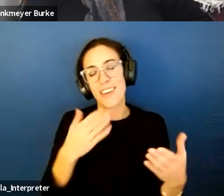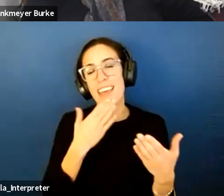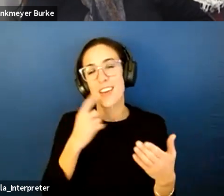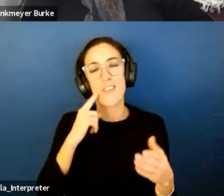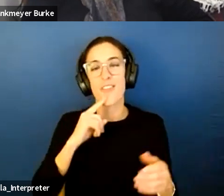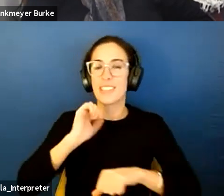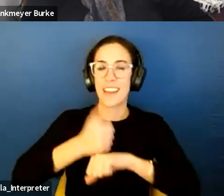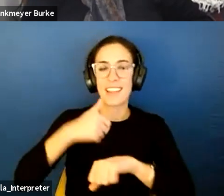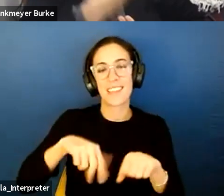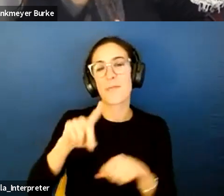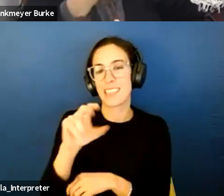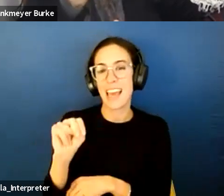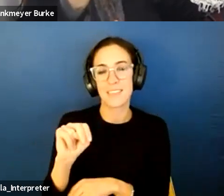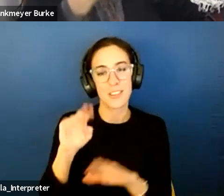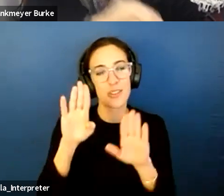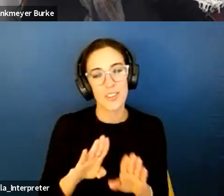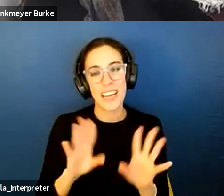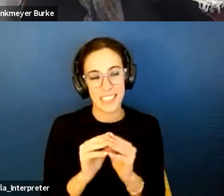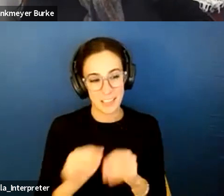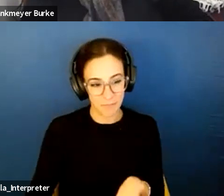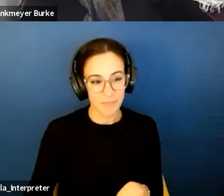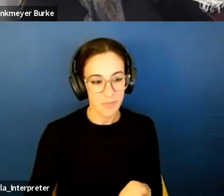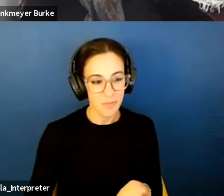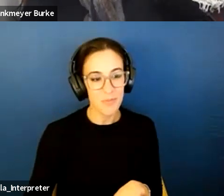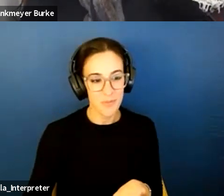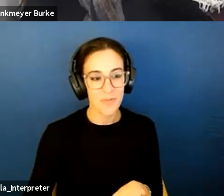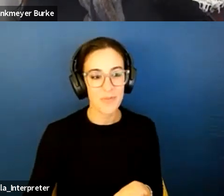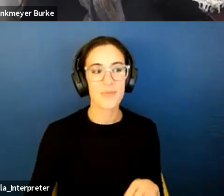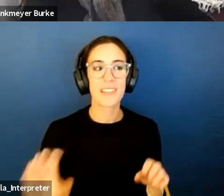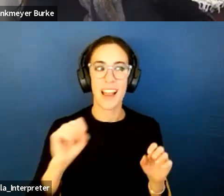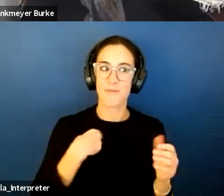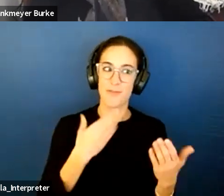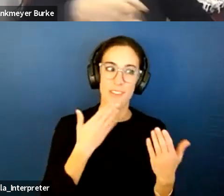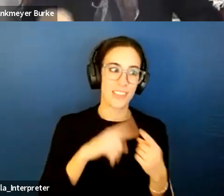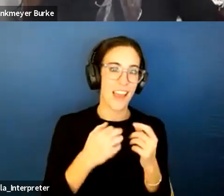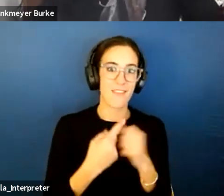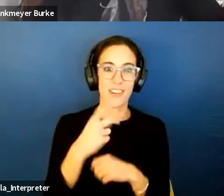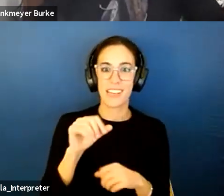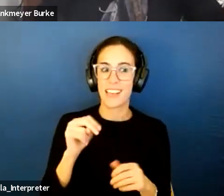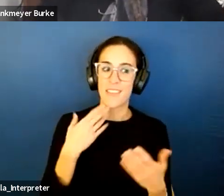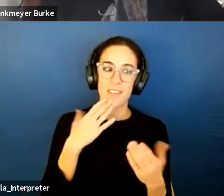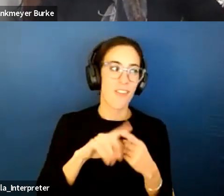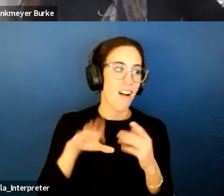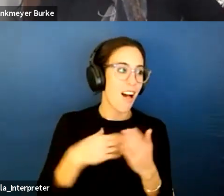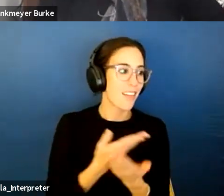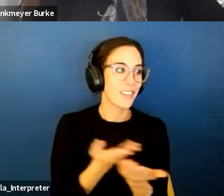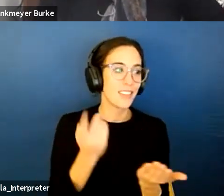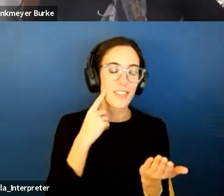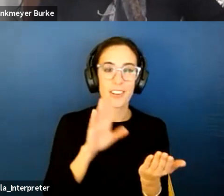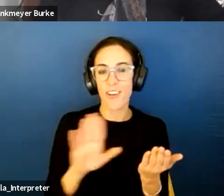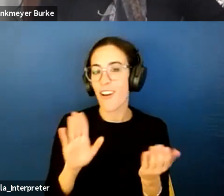Dan. Great session. Yeah, I'm grateful to everyone. We're at time now, to colleagues for your brilliance, your